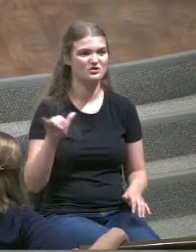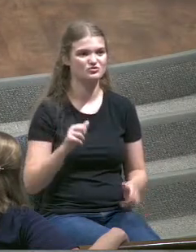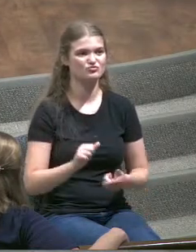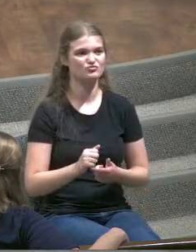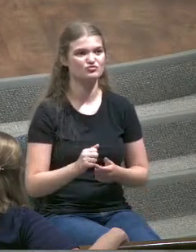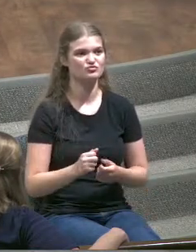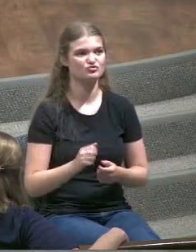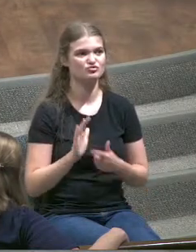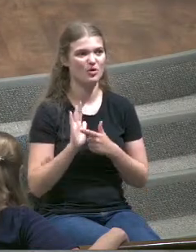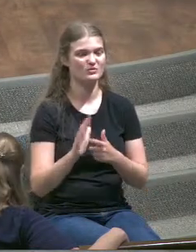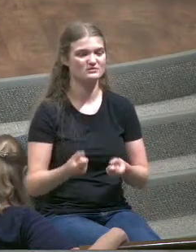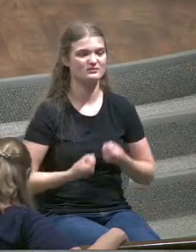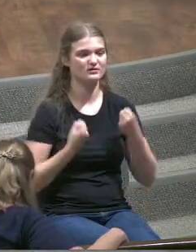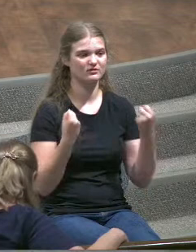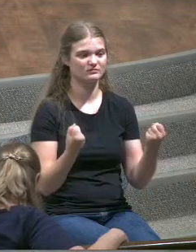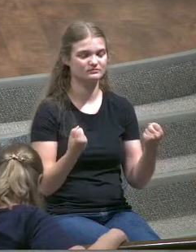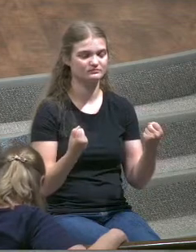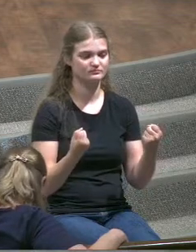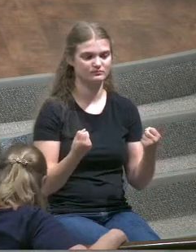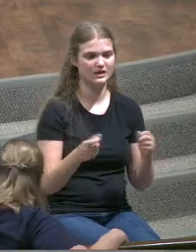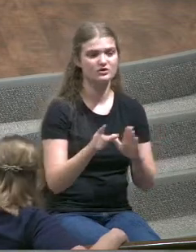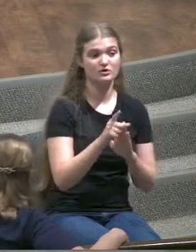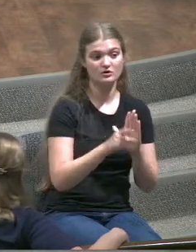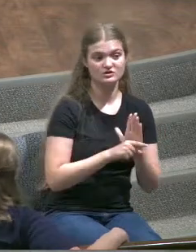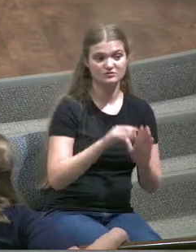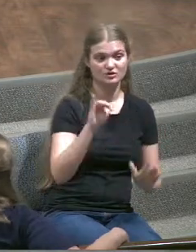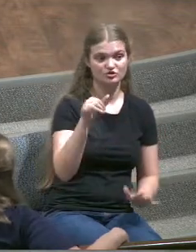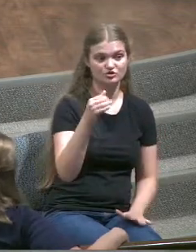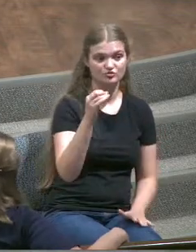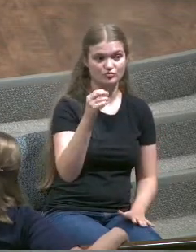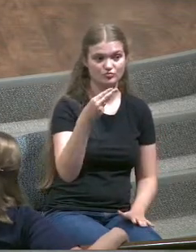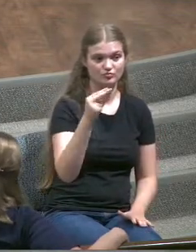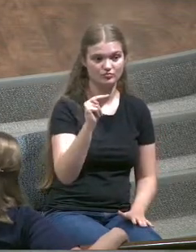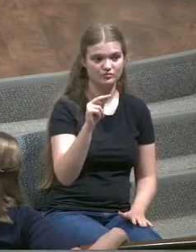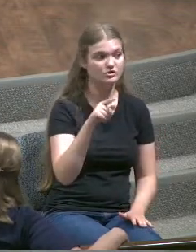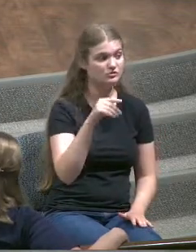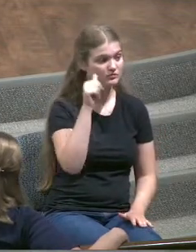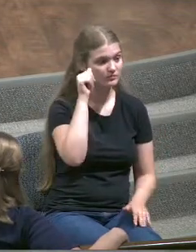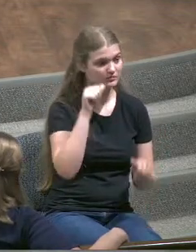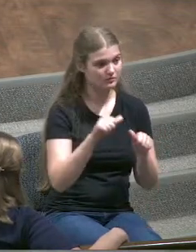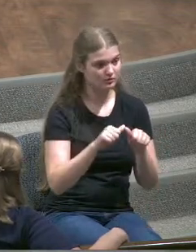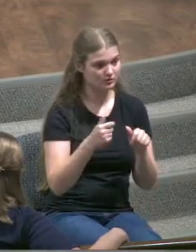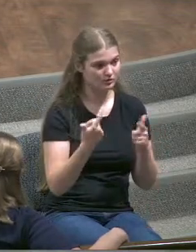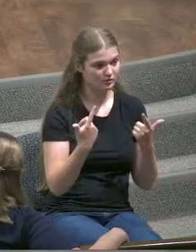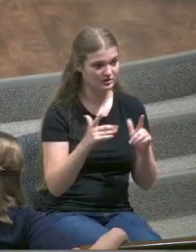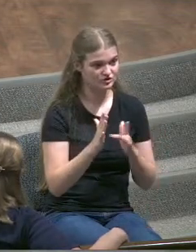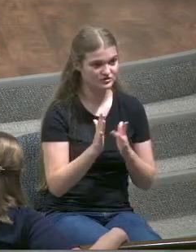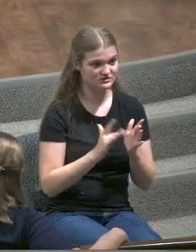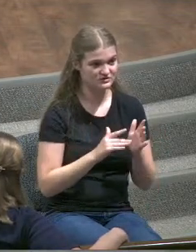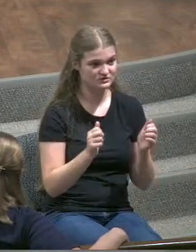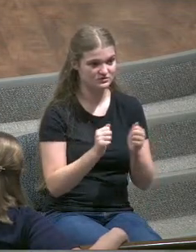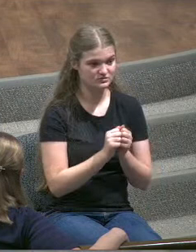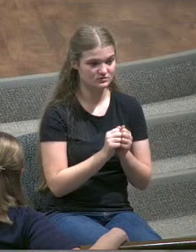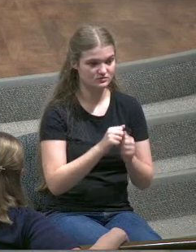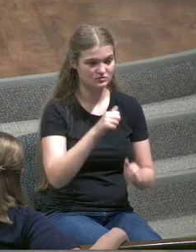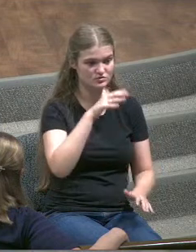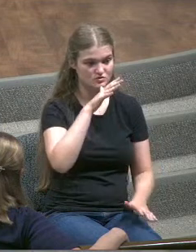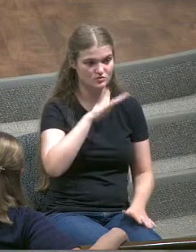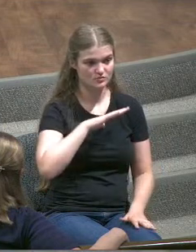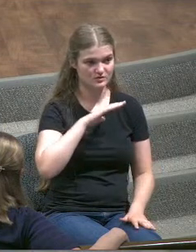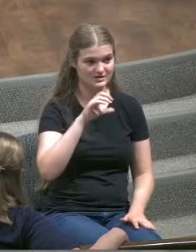John, you remember in the Gospel of John when Jesus was with the woman of Samaria at the